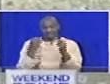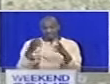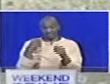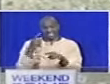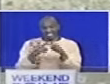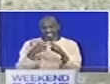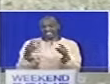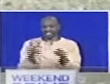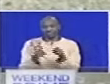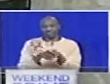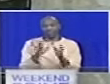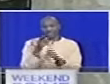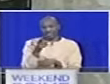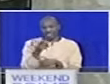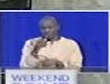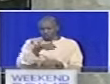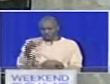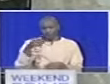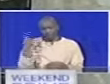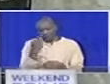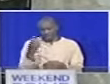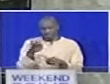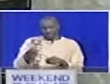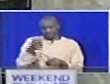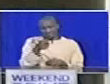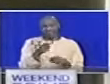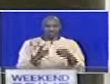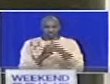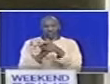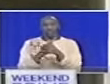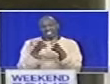years back. On this door, it is only the padlock that is modern.